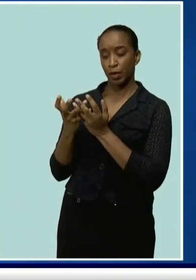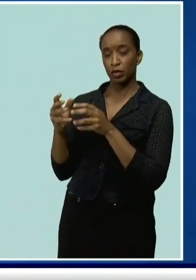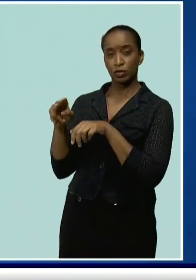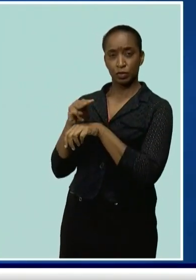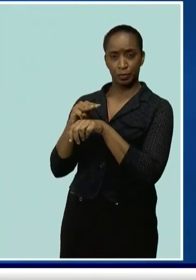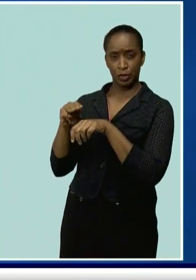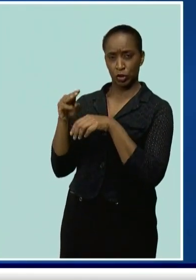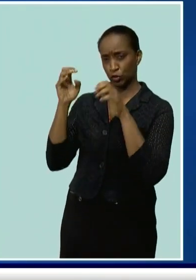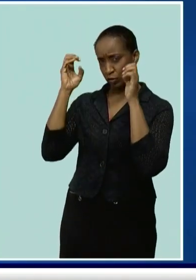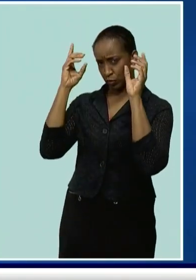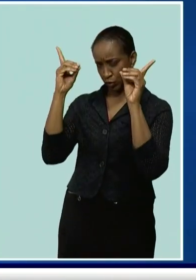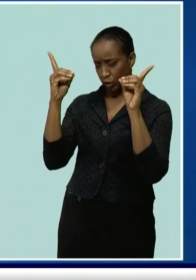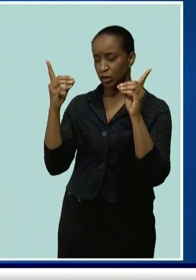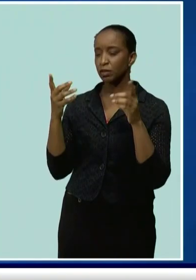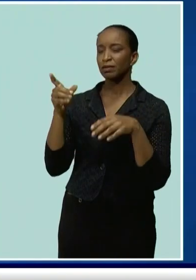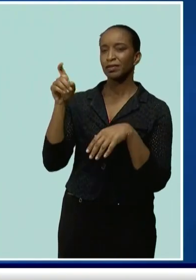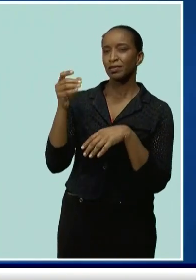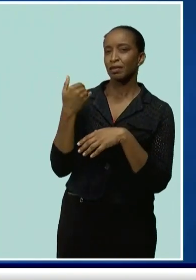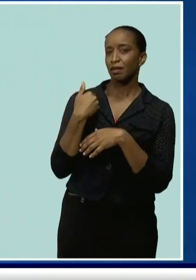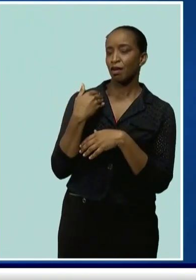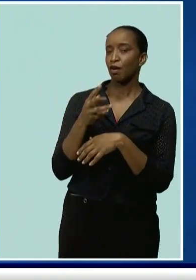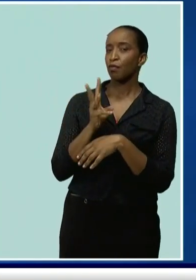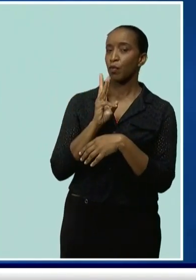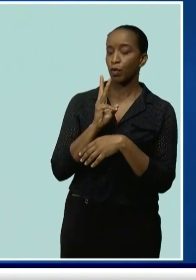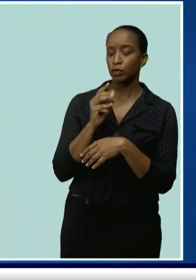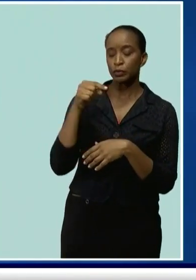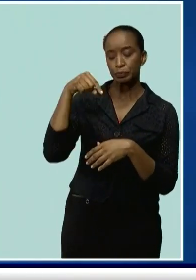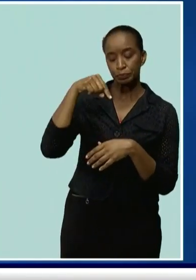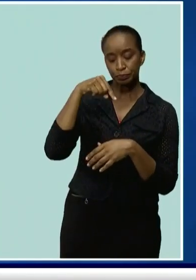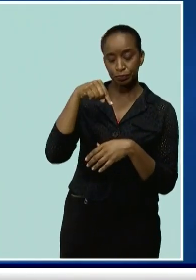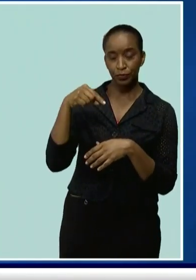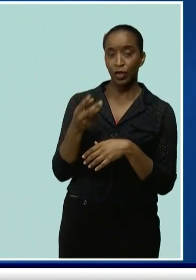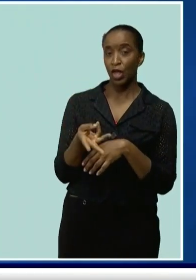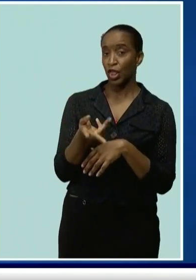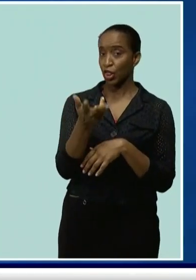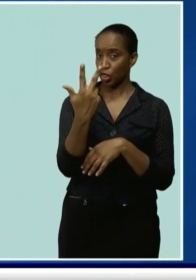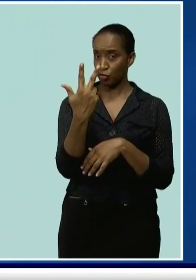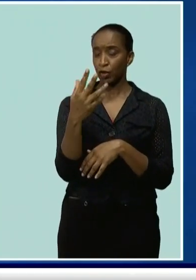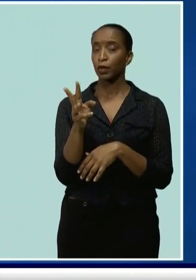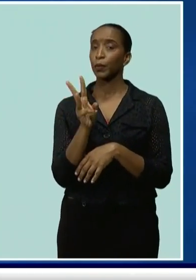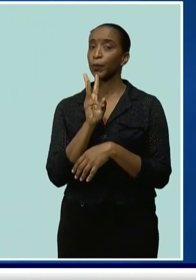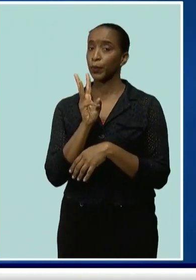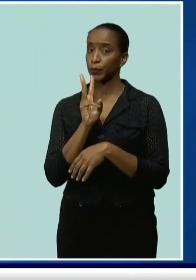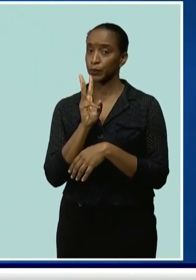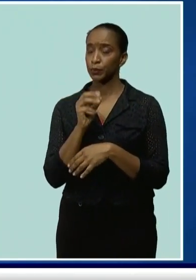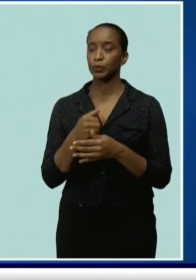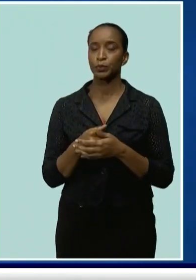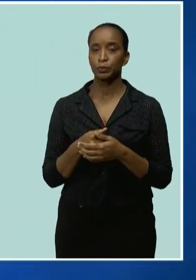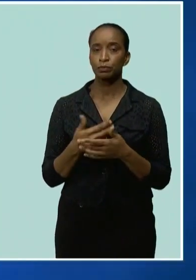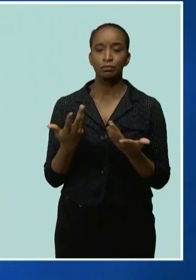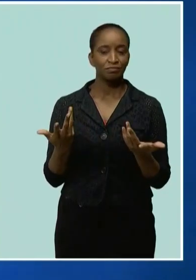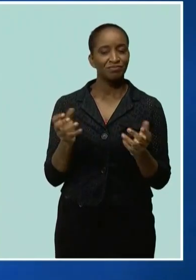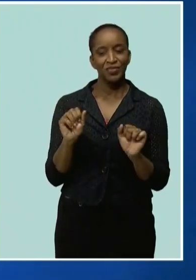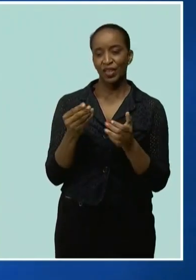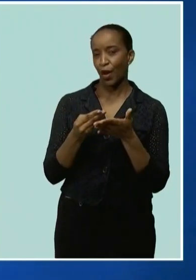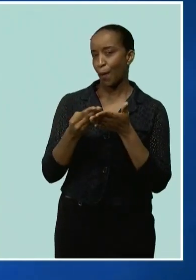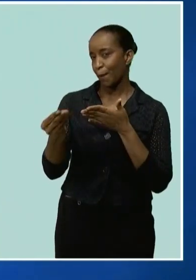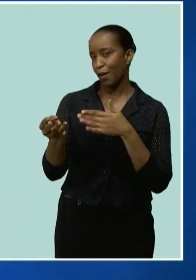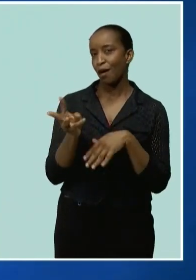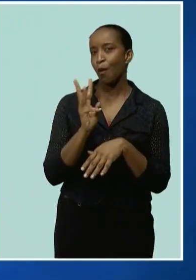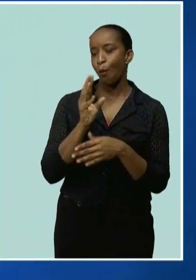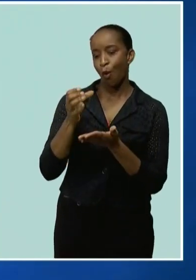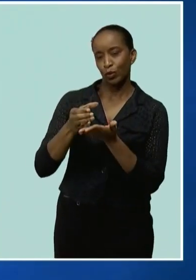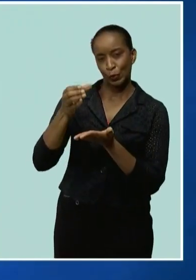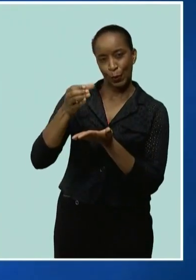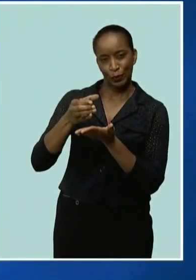several bottles of water in the hamper. But just to note, an even cheaper way would be to buy a water bottle, right? Also, you will